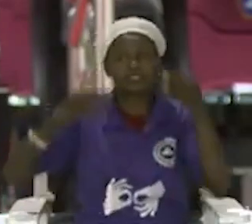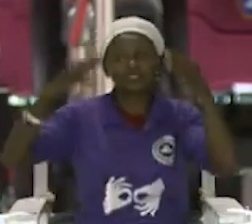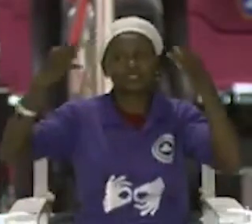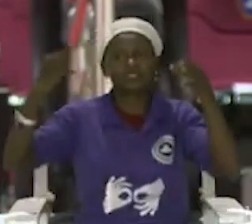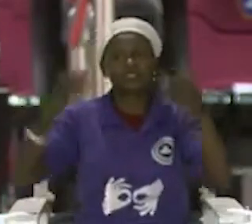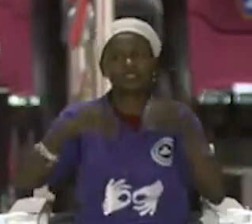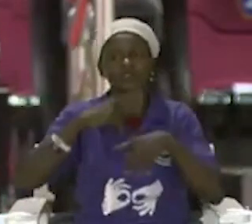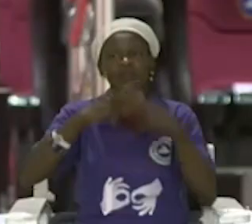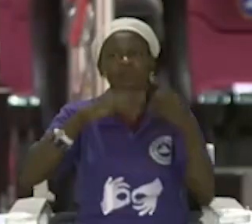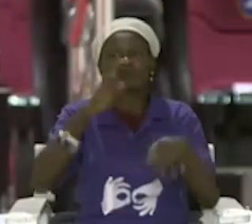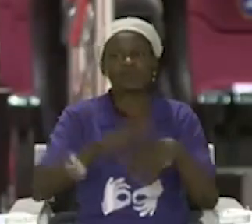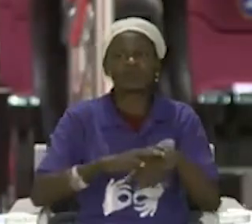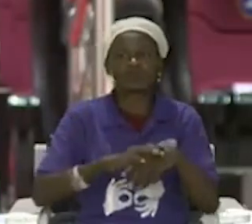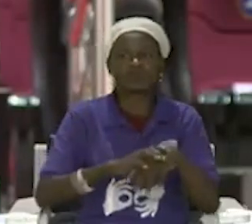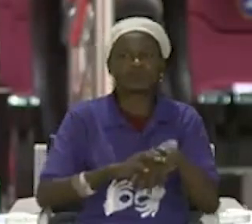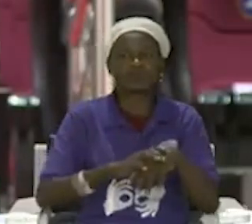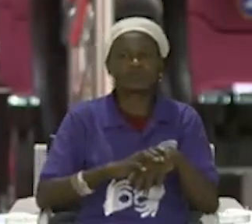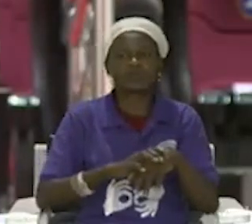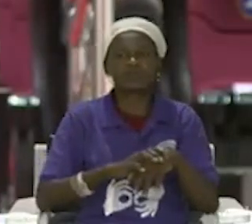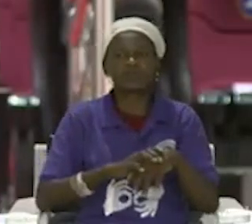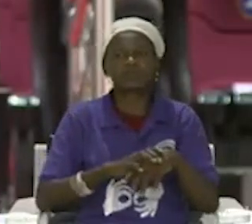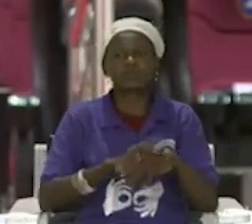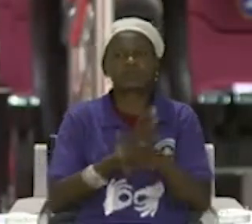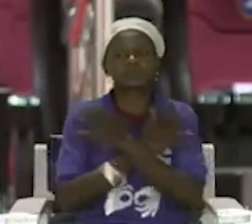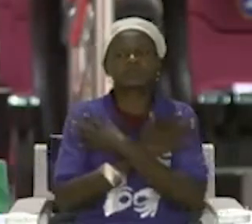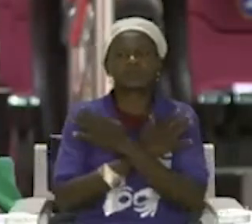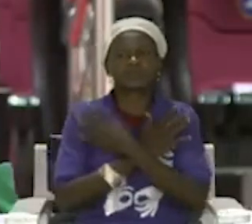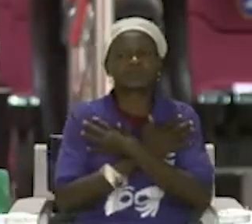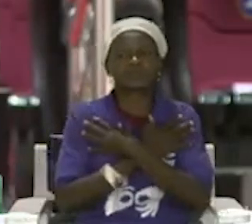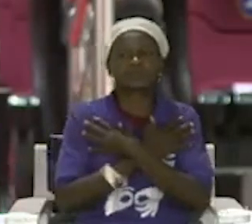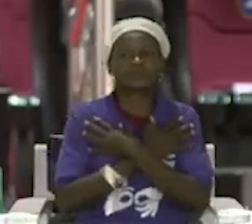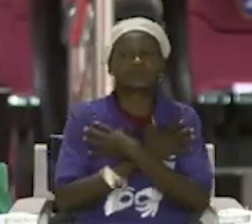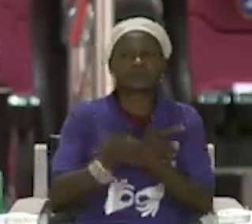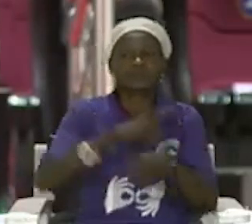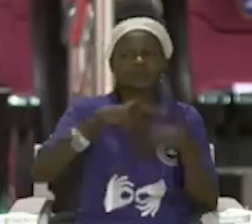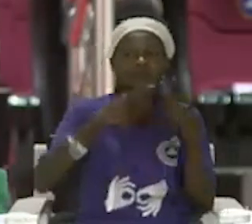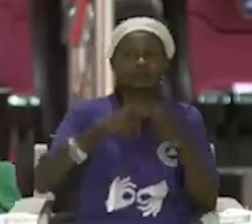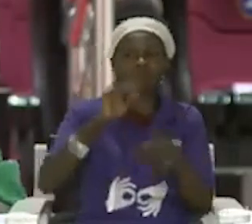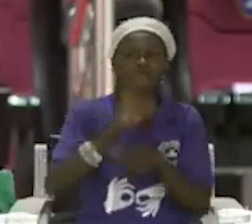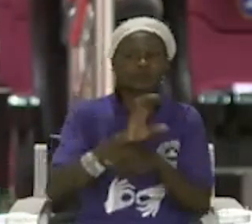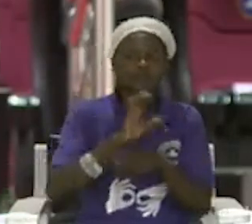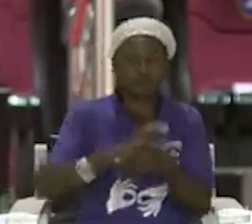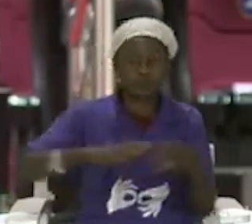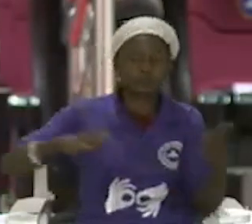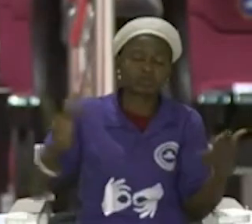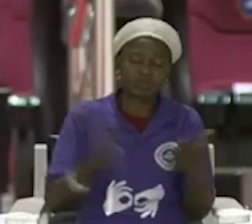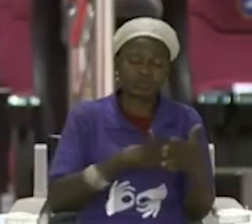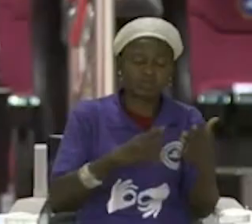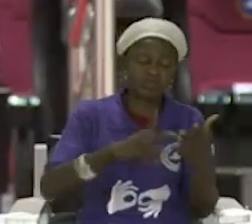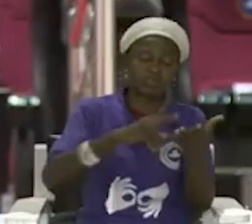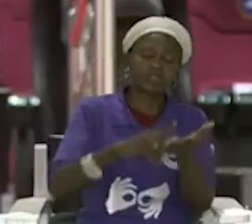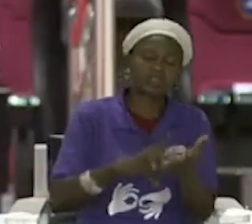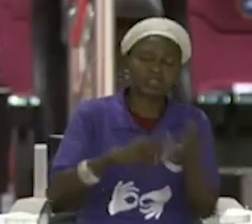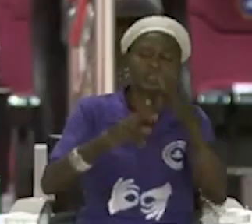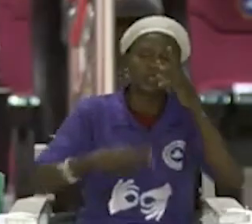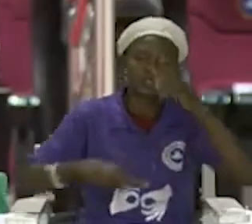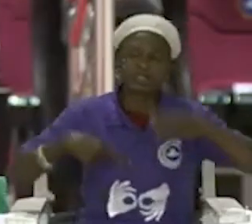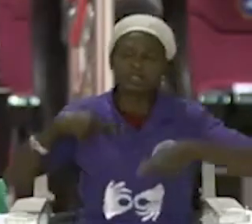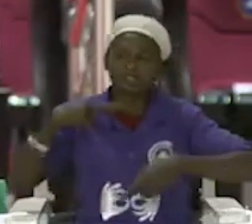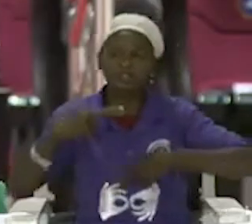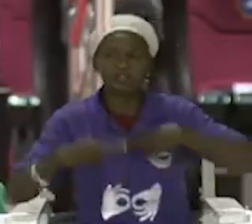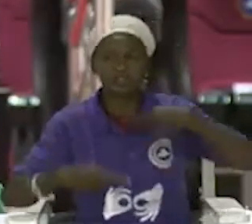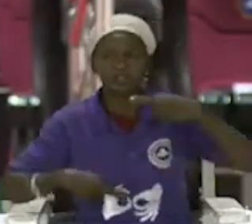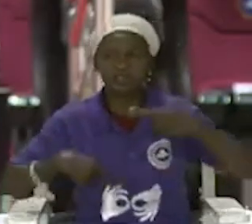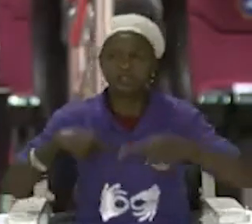go on a Sunday, go to church, sing, dance, rejoice, and